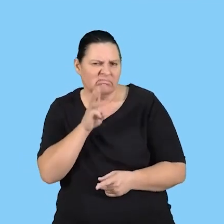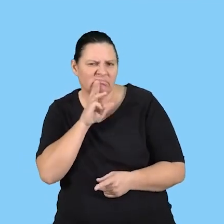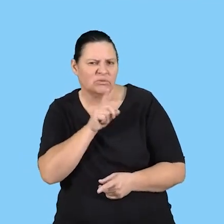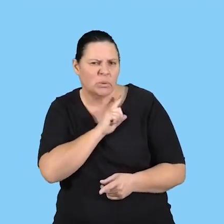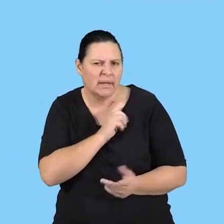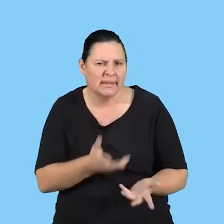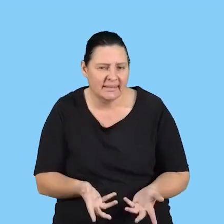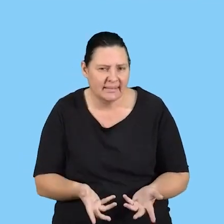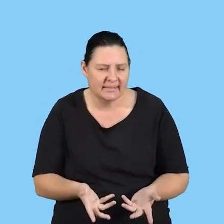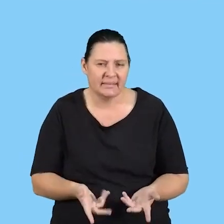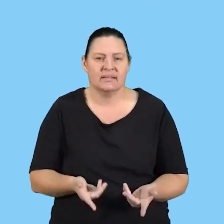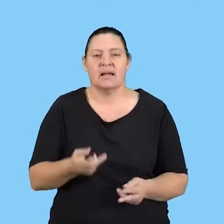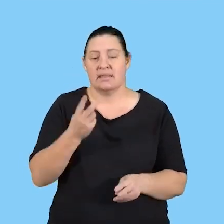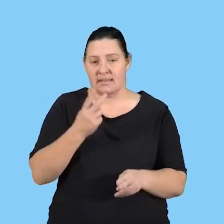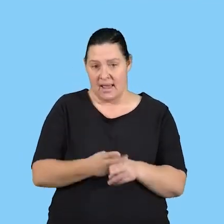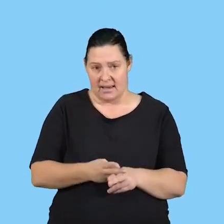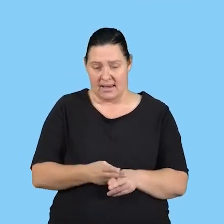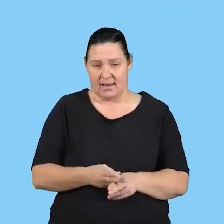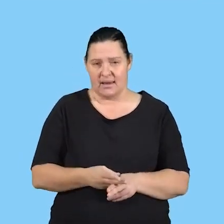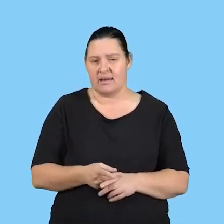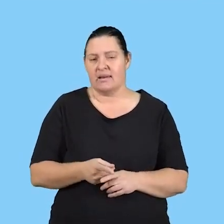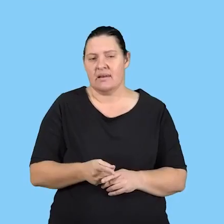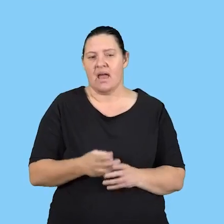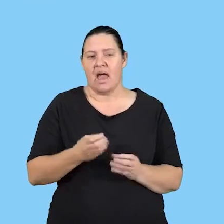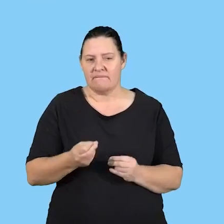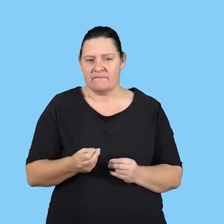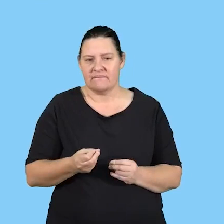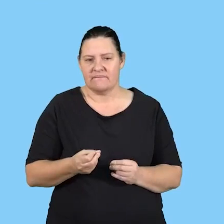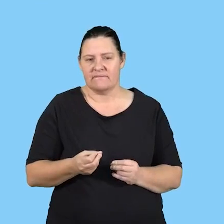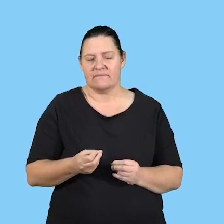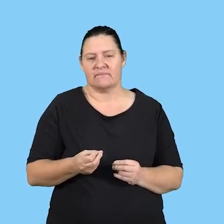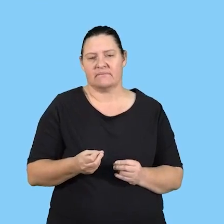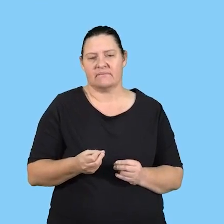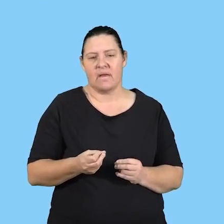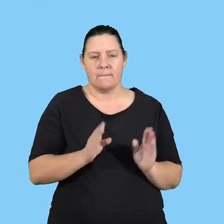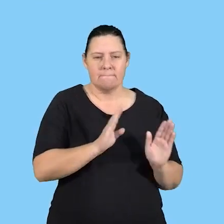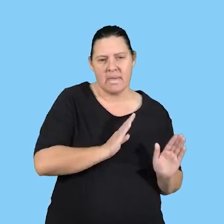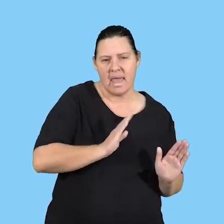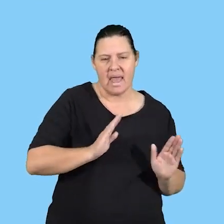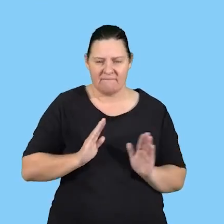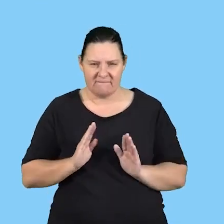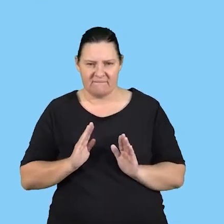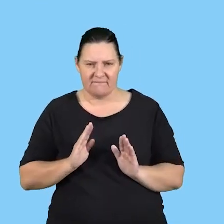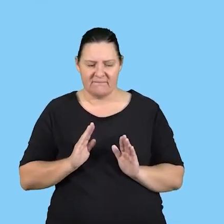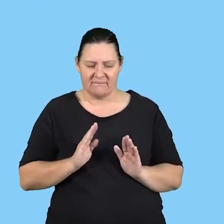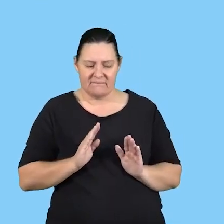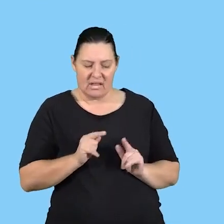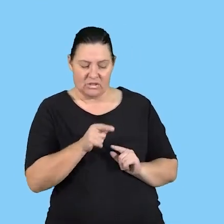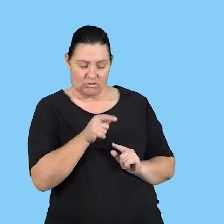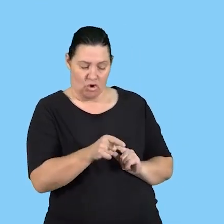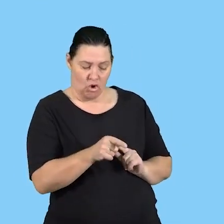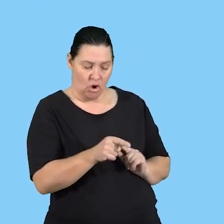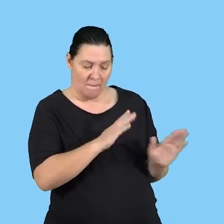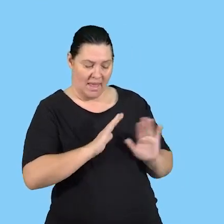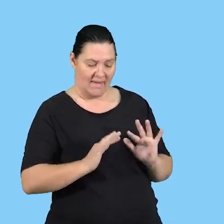And there's some sort of getting onto the behavior of certain substances, and